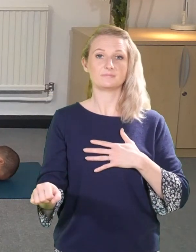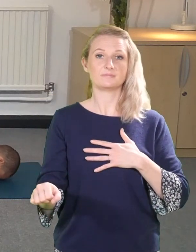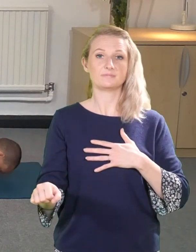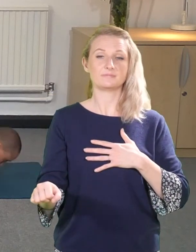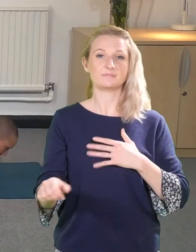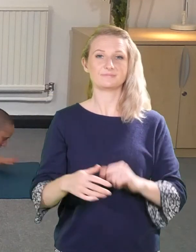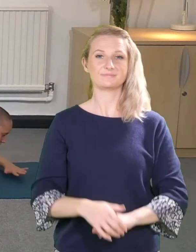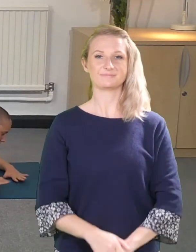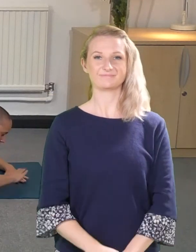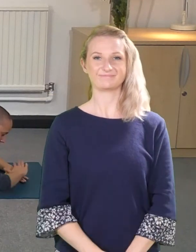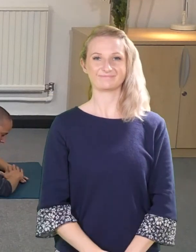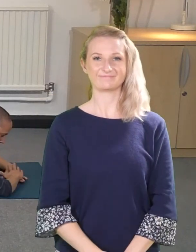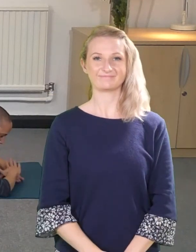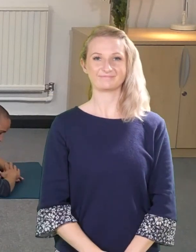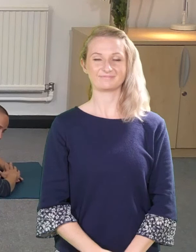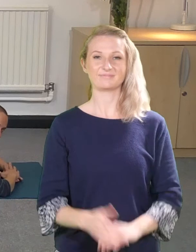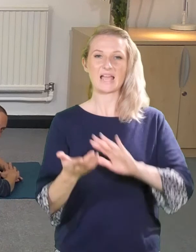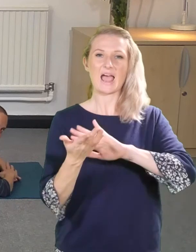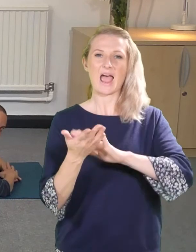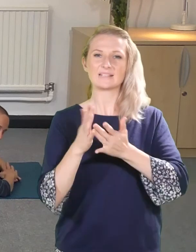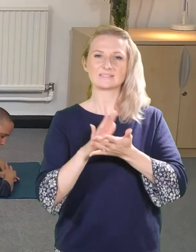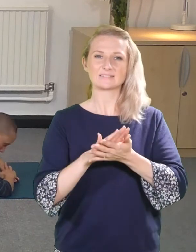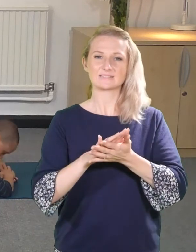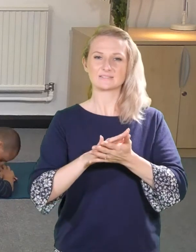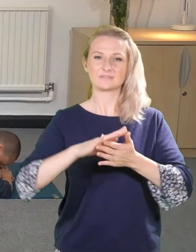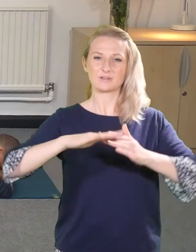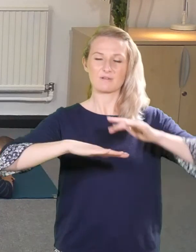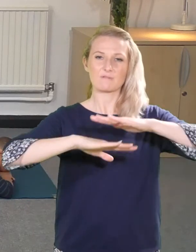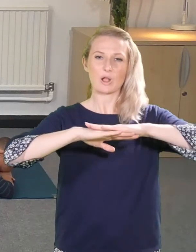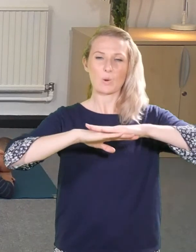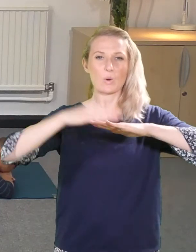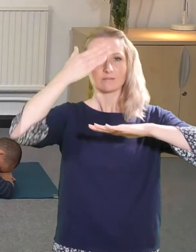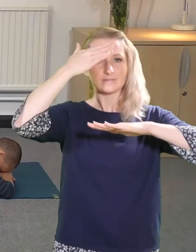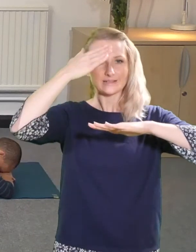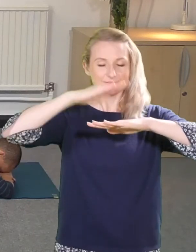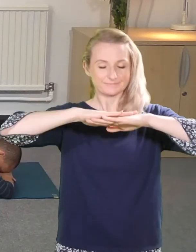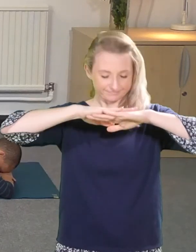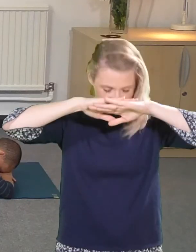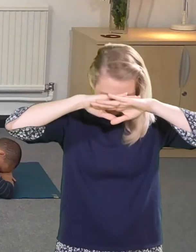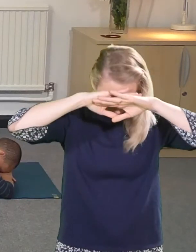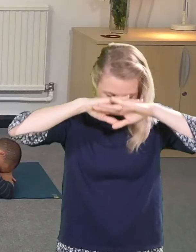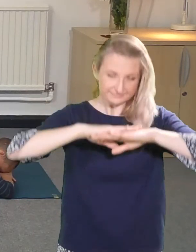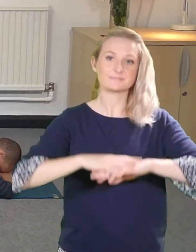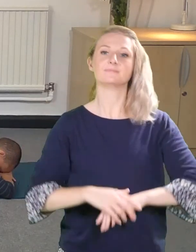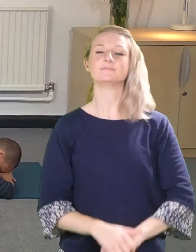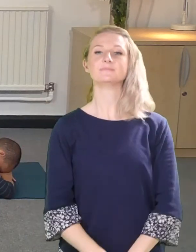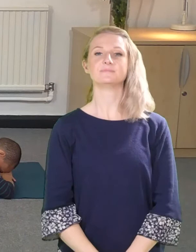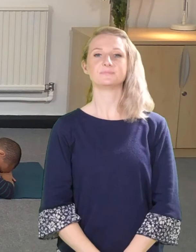come down. Bring the hands to the floor and the forehead resting here.